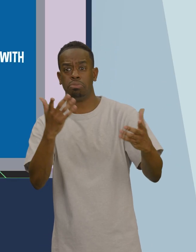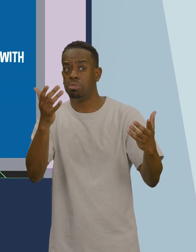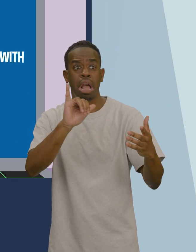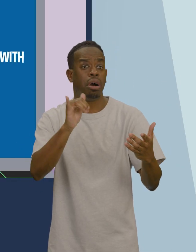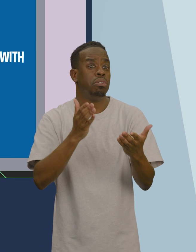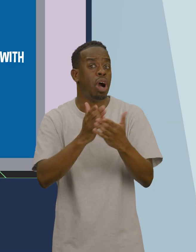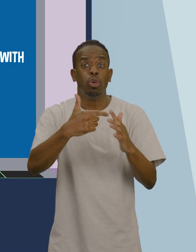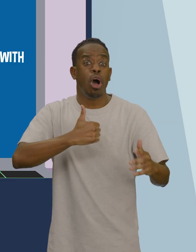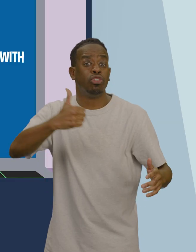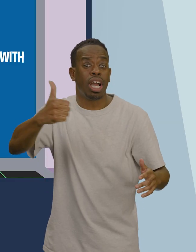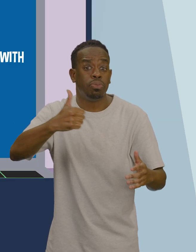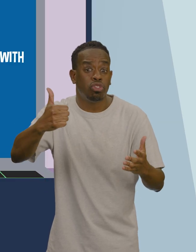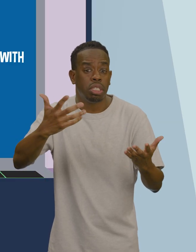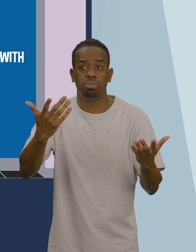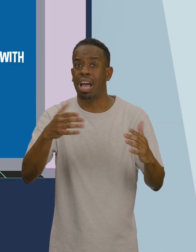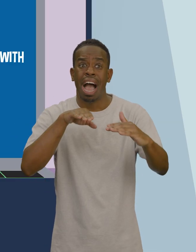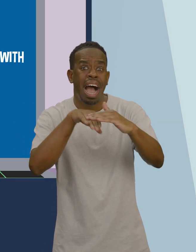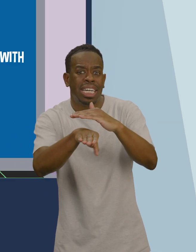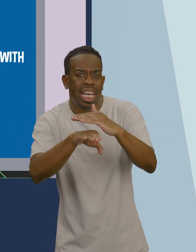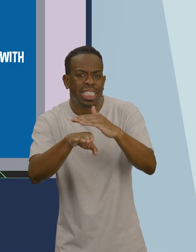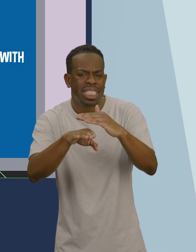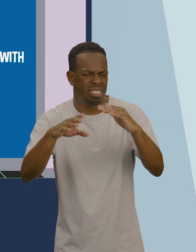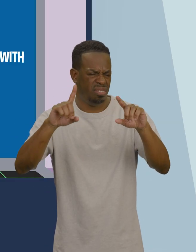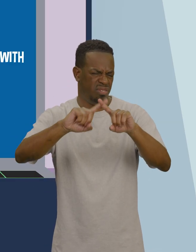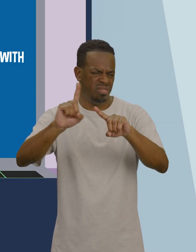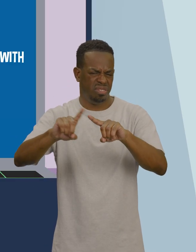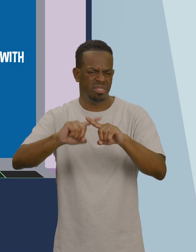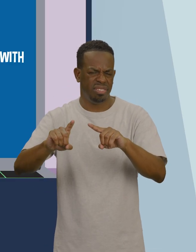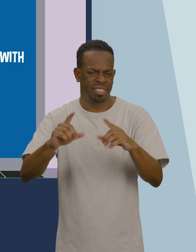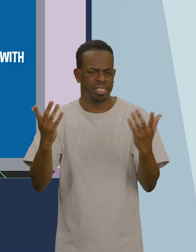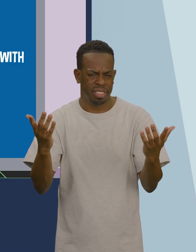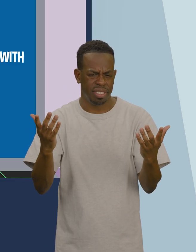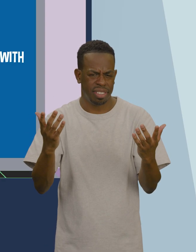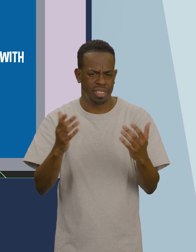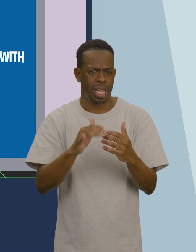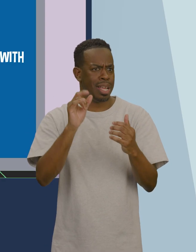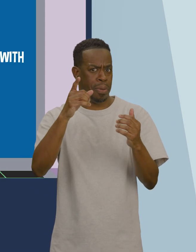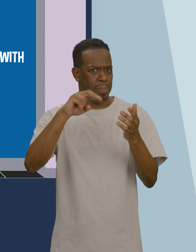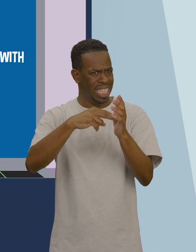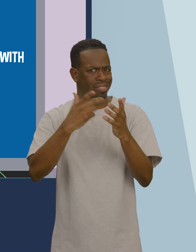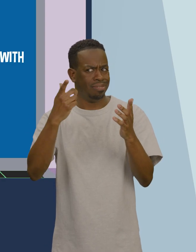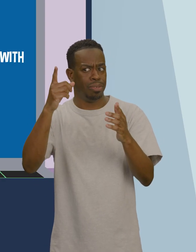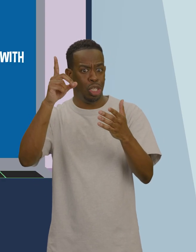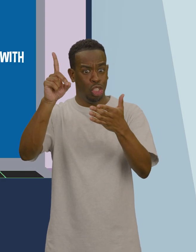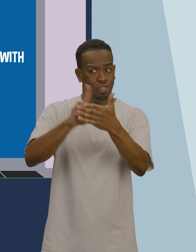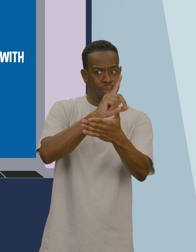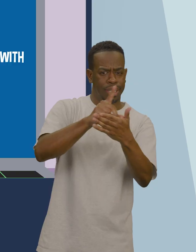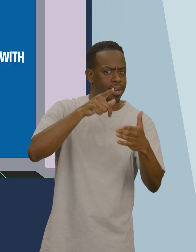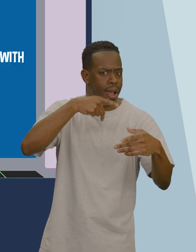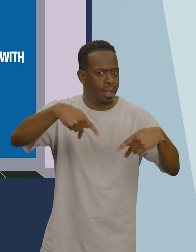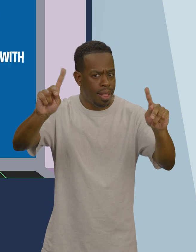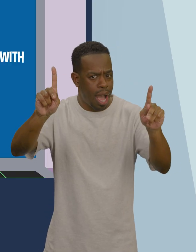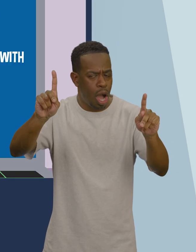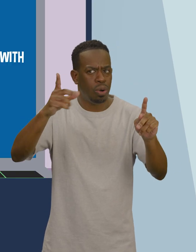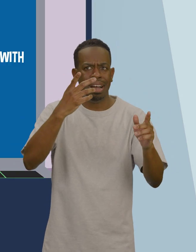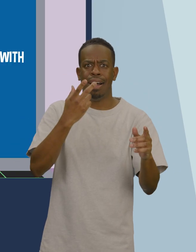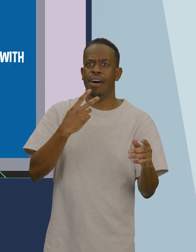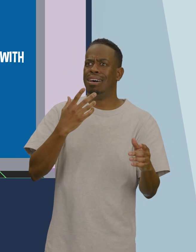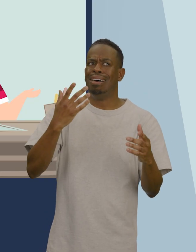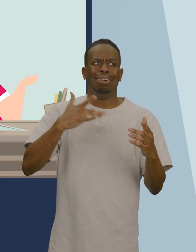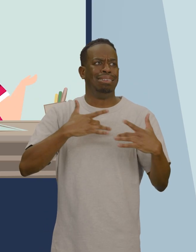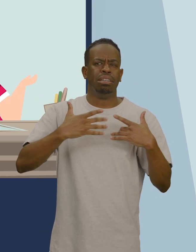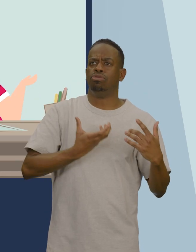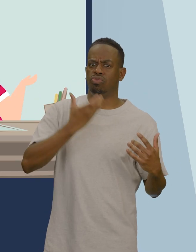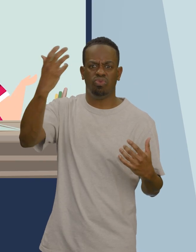the right to a transportation access plan if required, and an explanation about how no one can be discriminated against even if they voice